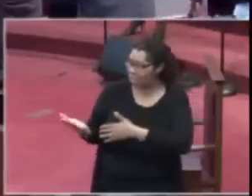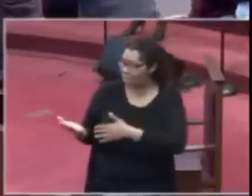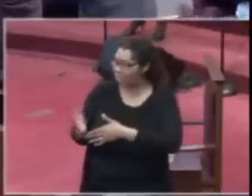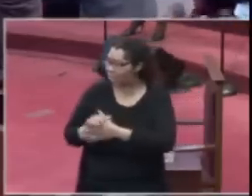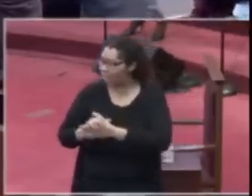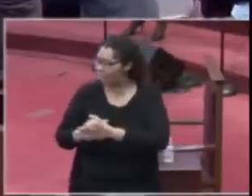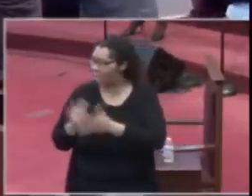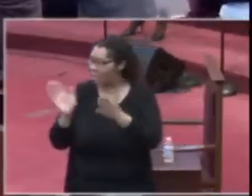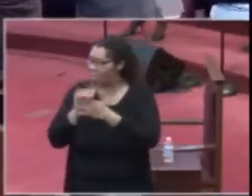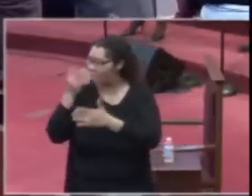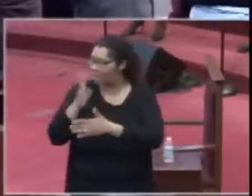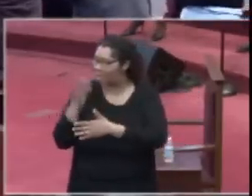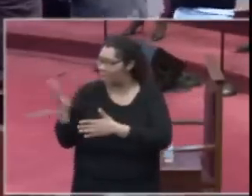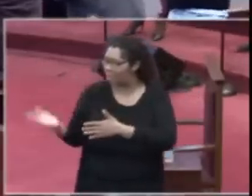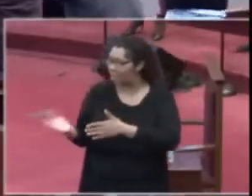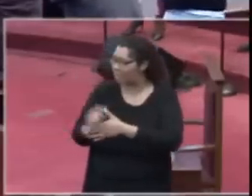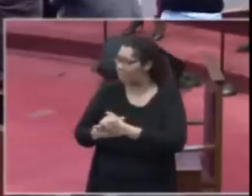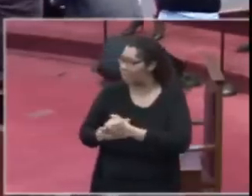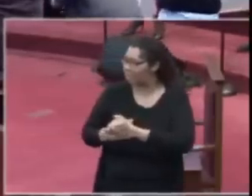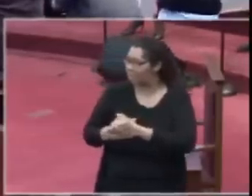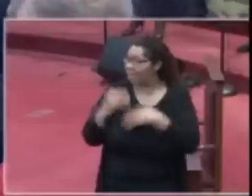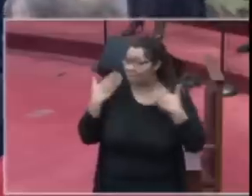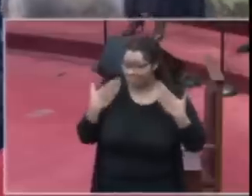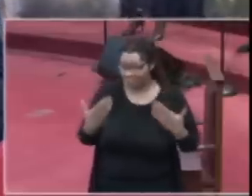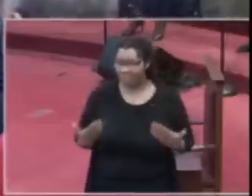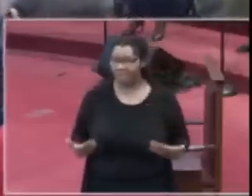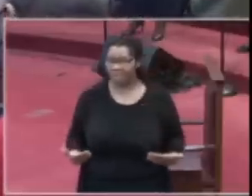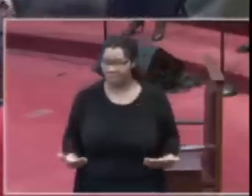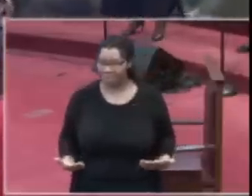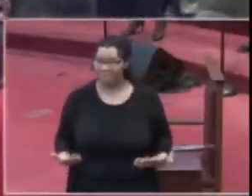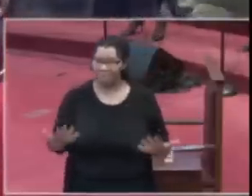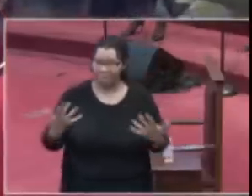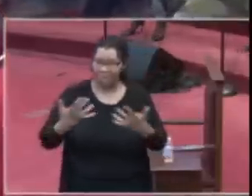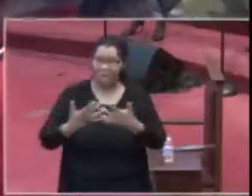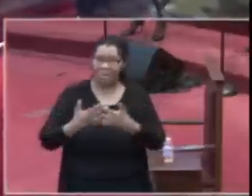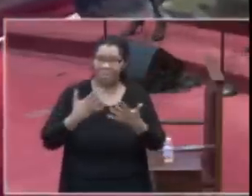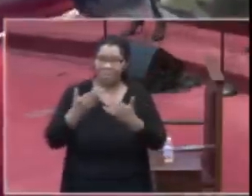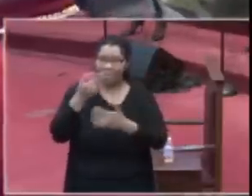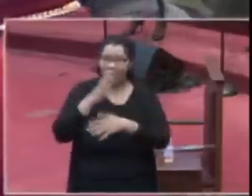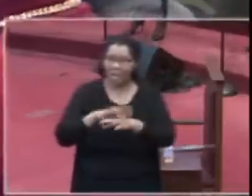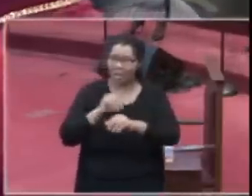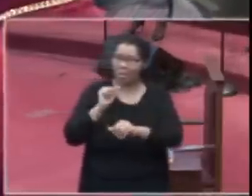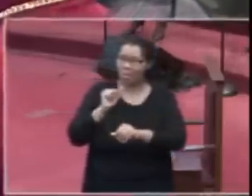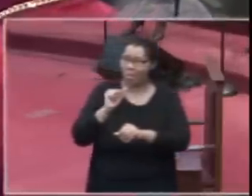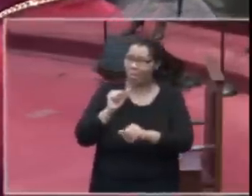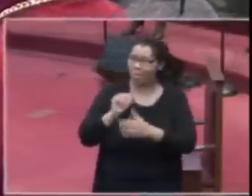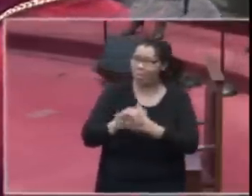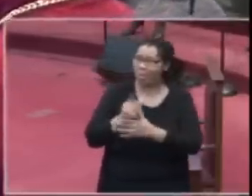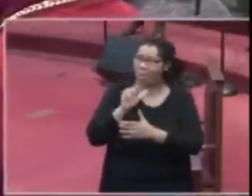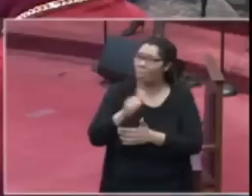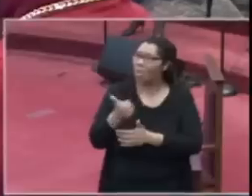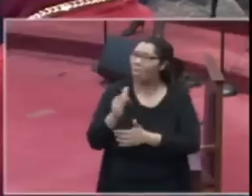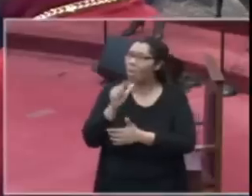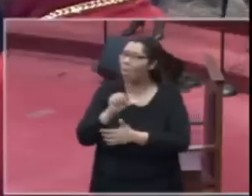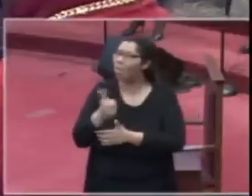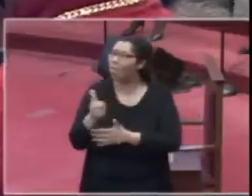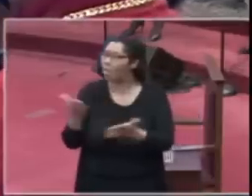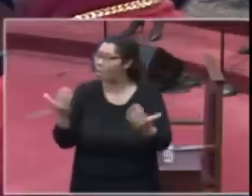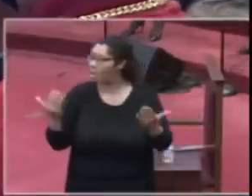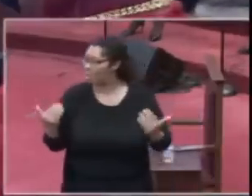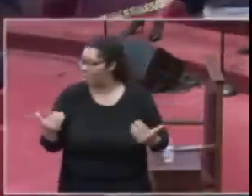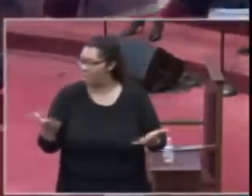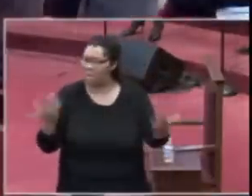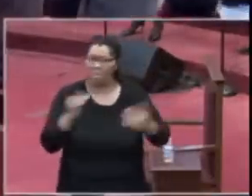God be praised for you. That's what I'll be. Come on, who else, who else, who else, who else? It's just